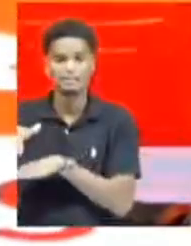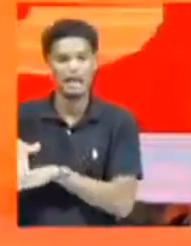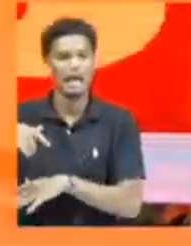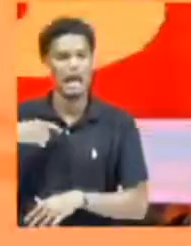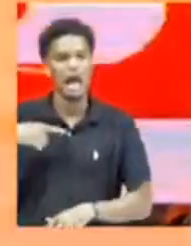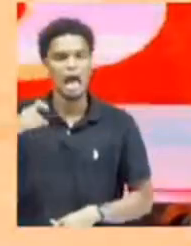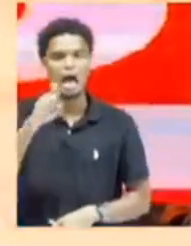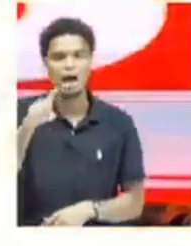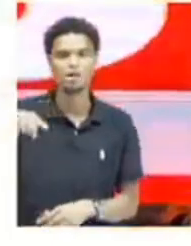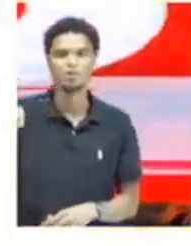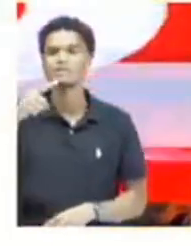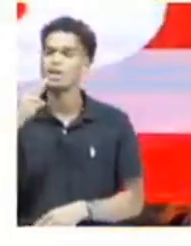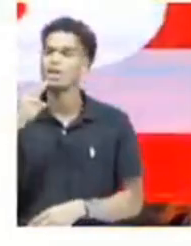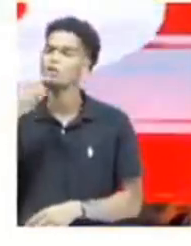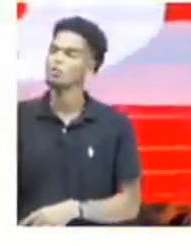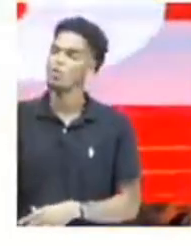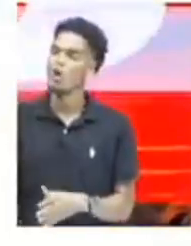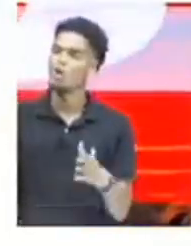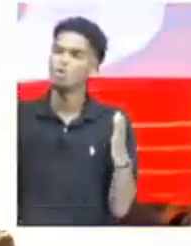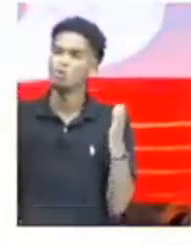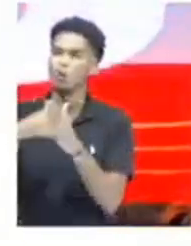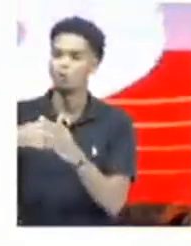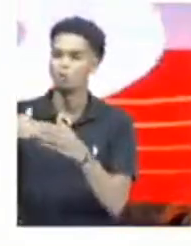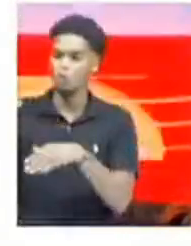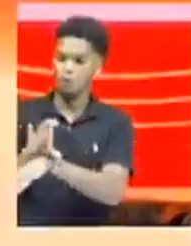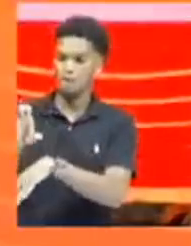computer buy. That means that of the